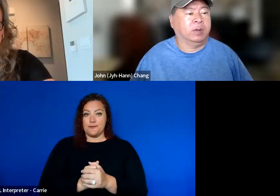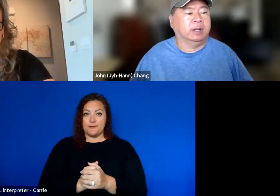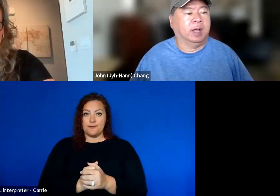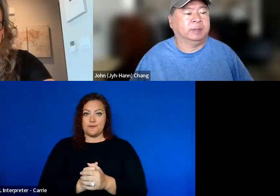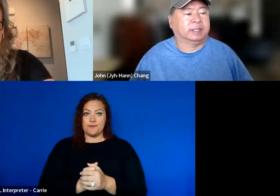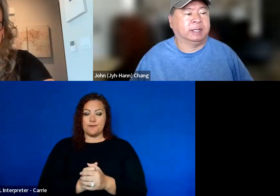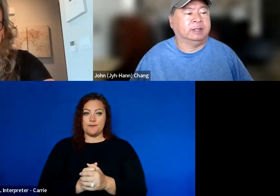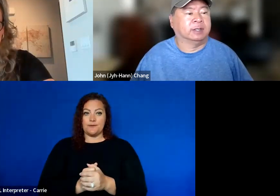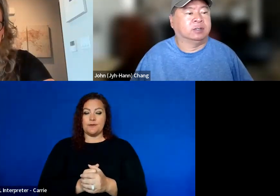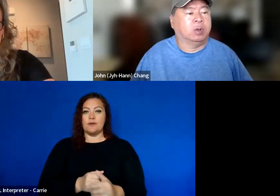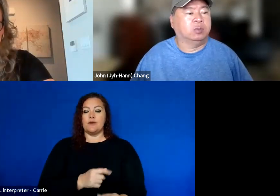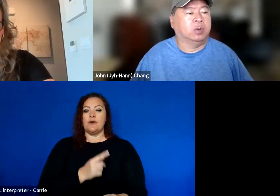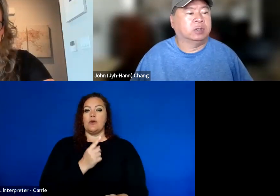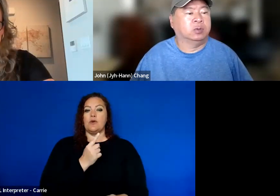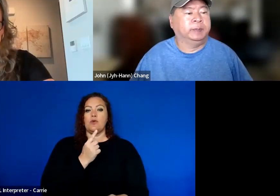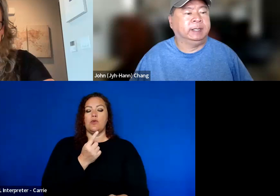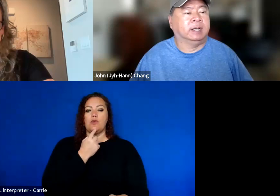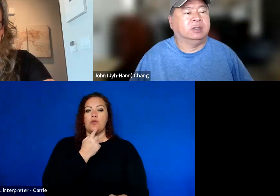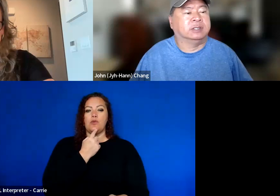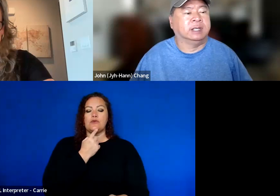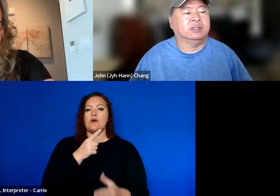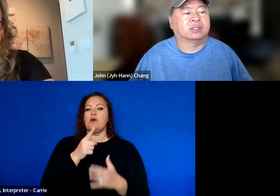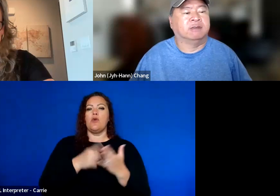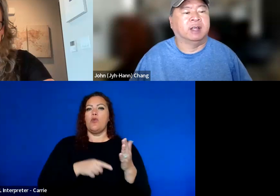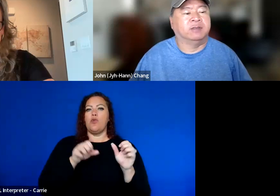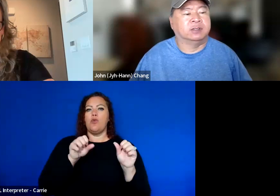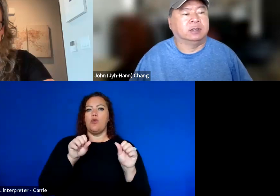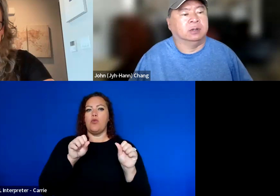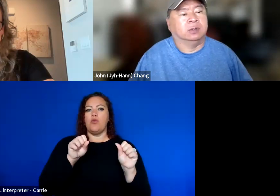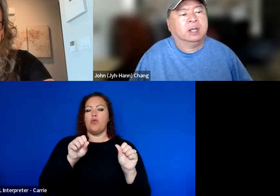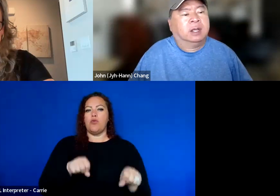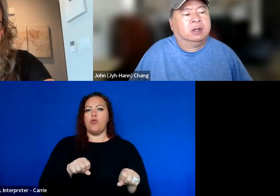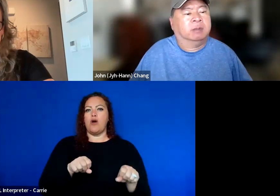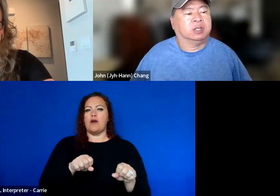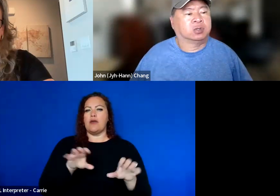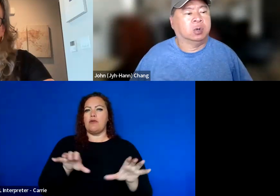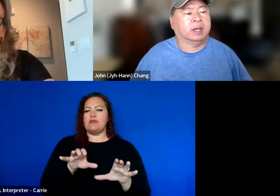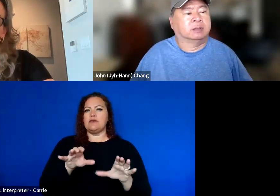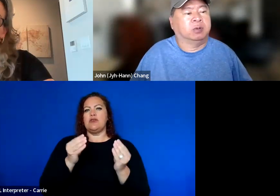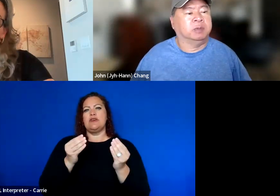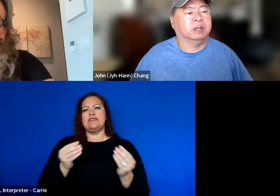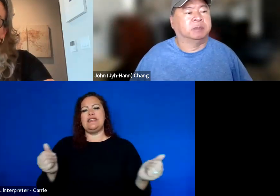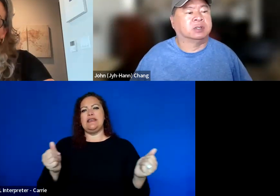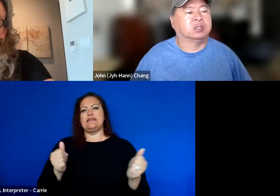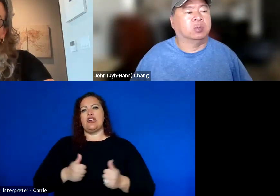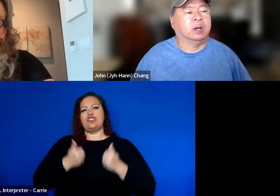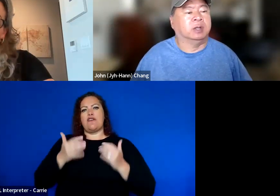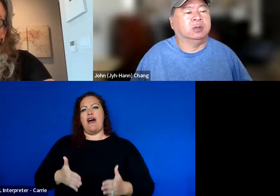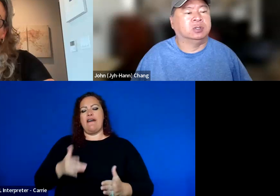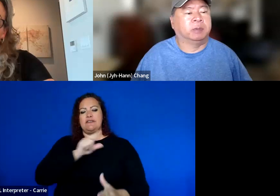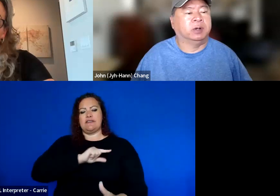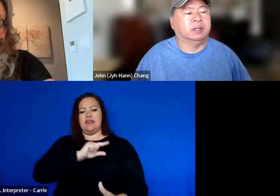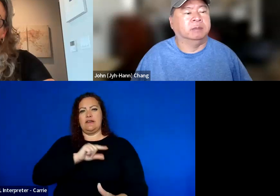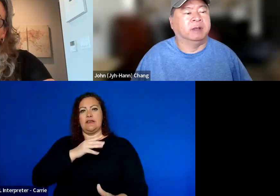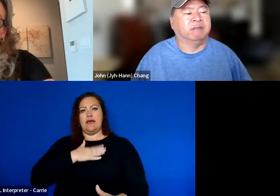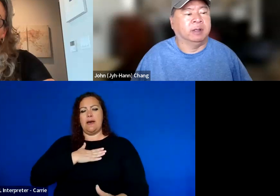one anonymous attendee says, what could we be done to ease survivors' guilt? my stroke has put me in a position where I'm a